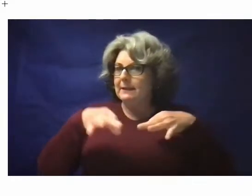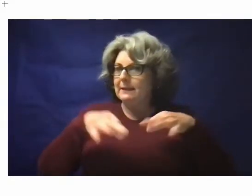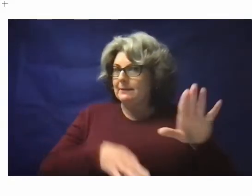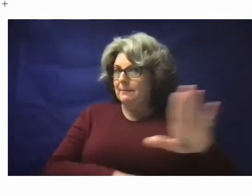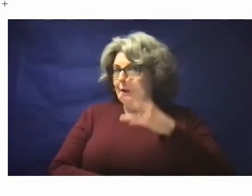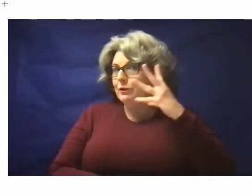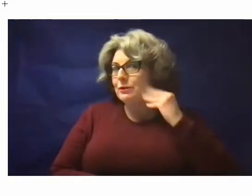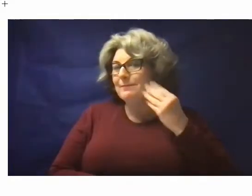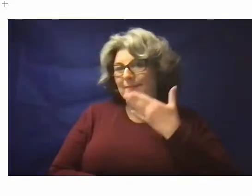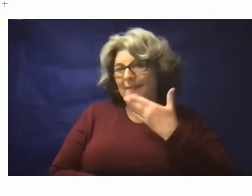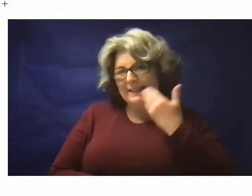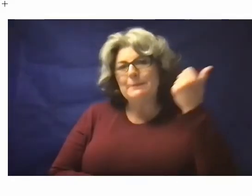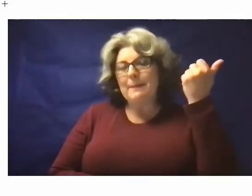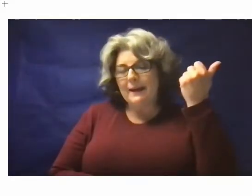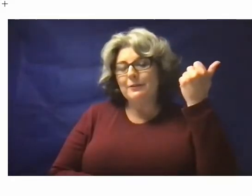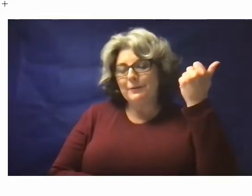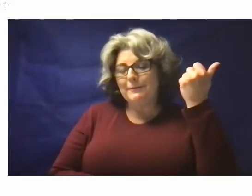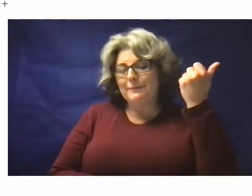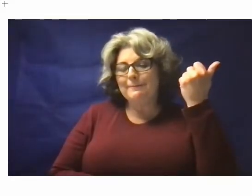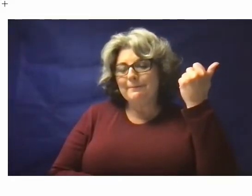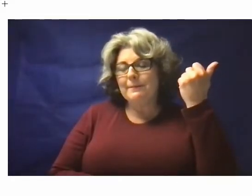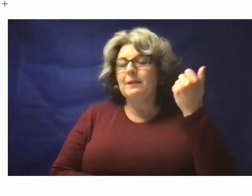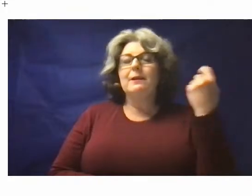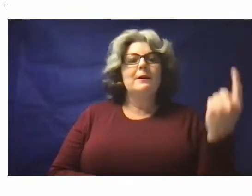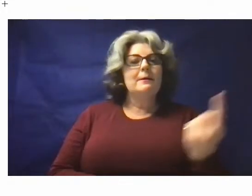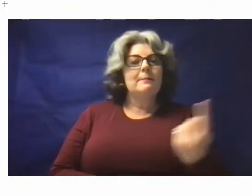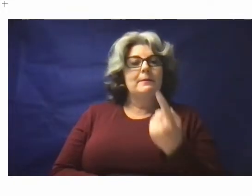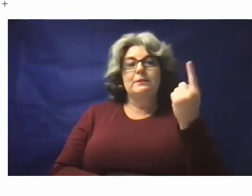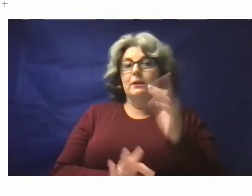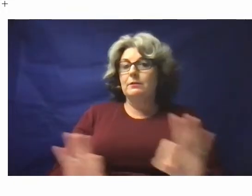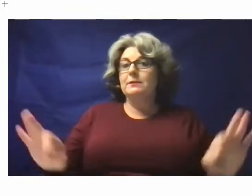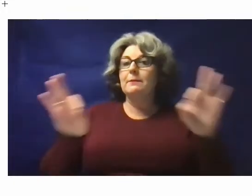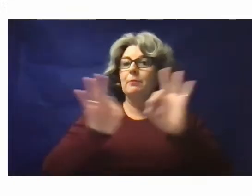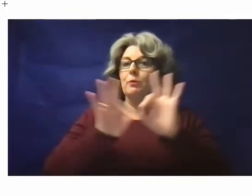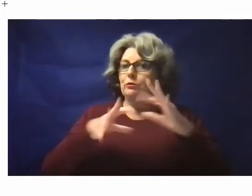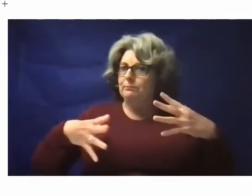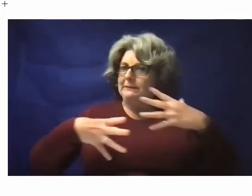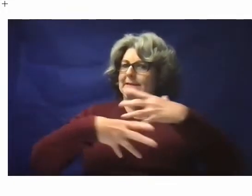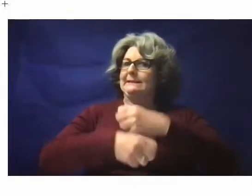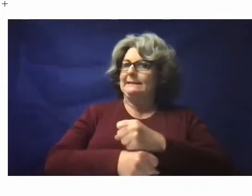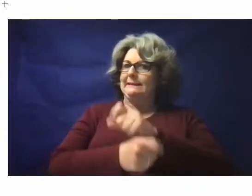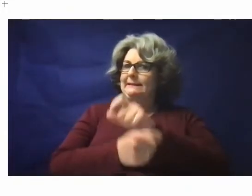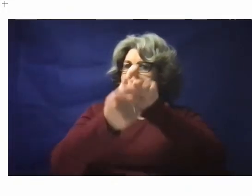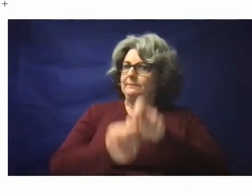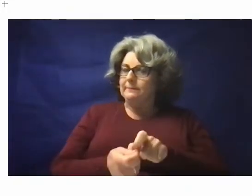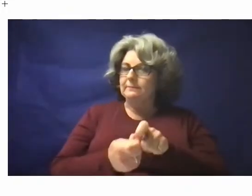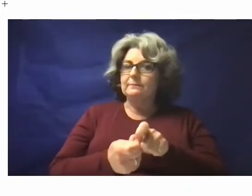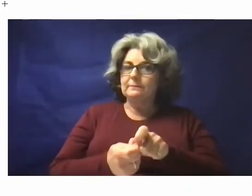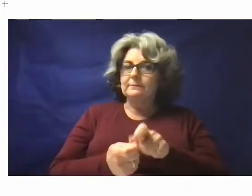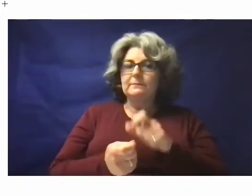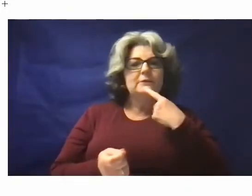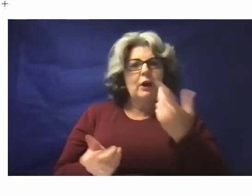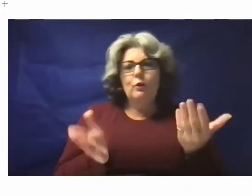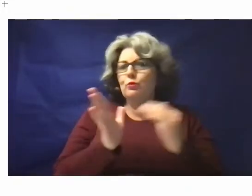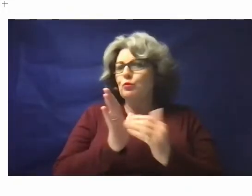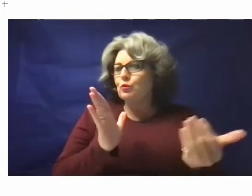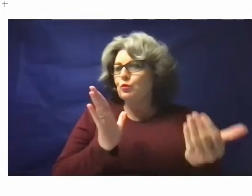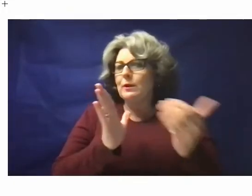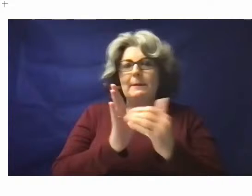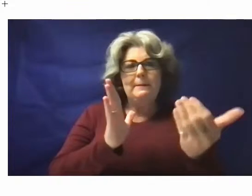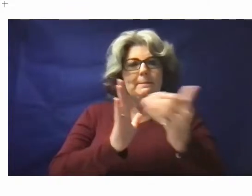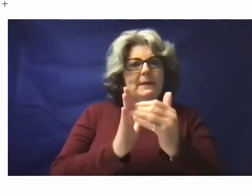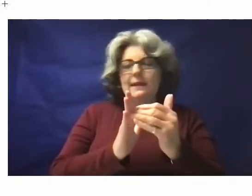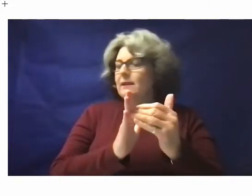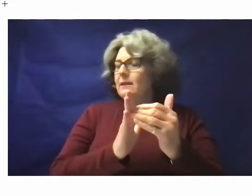better. But it is always key to be succinct, kind of, you know, like to make sure you're not repeating yourself or